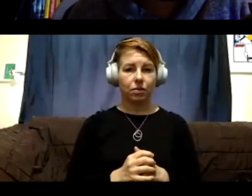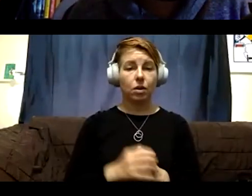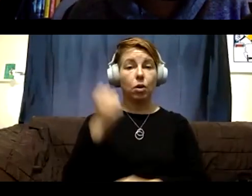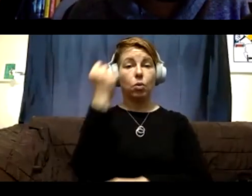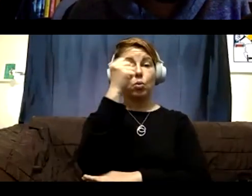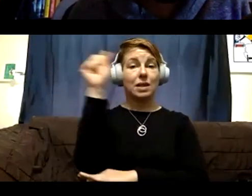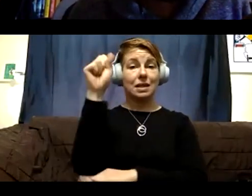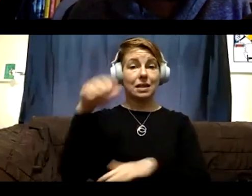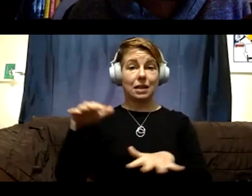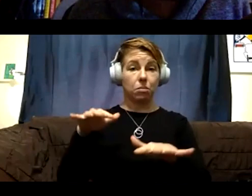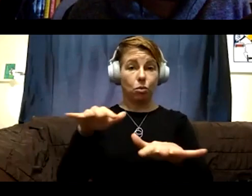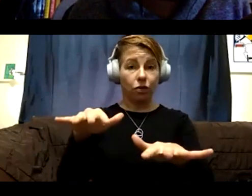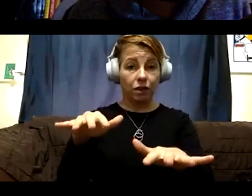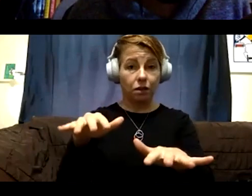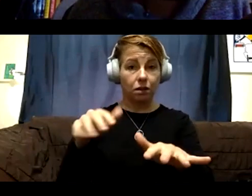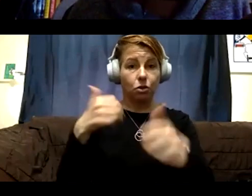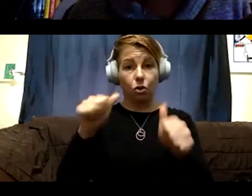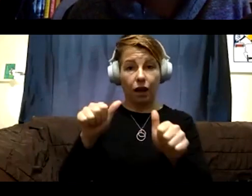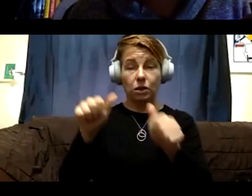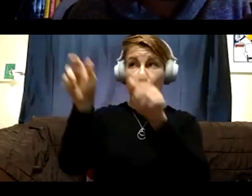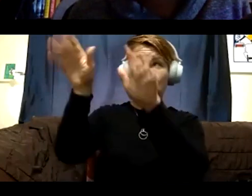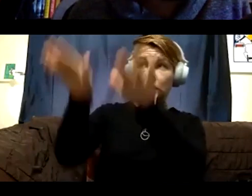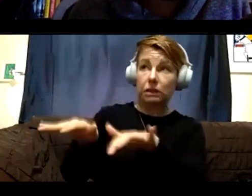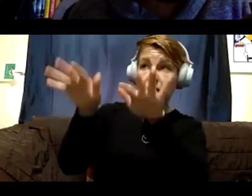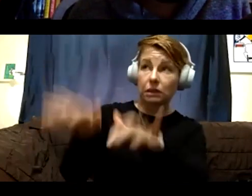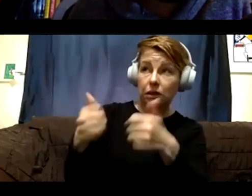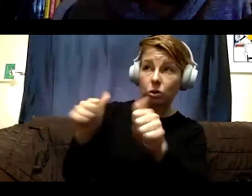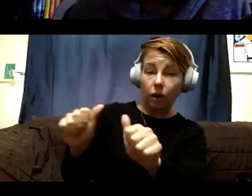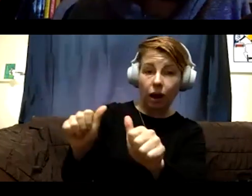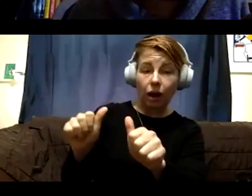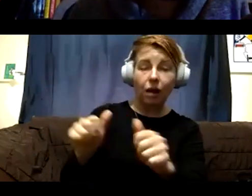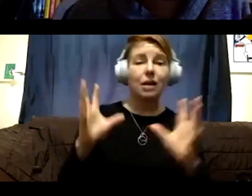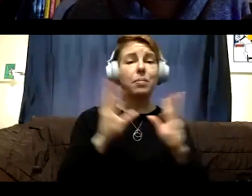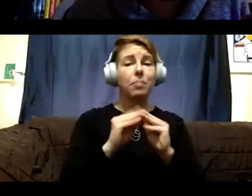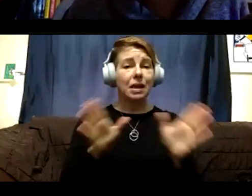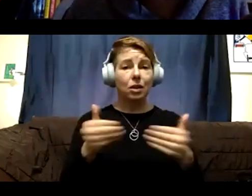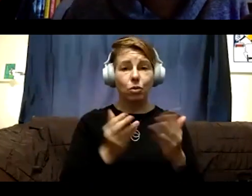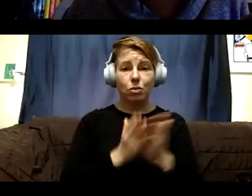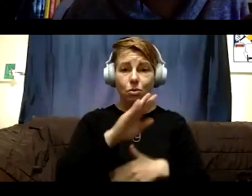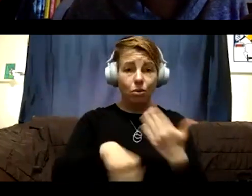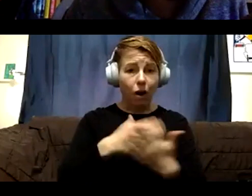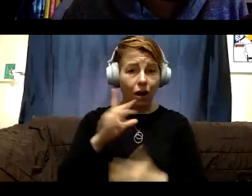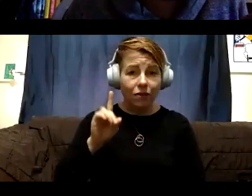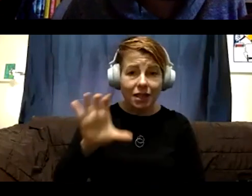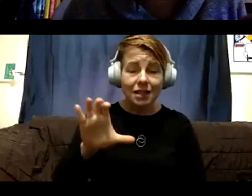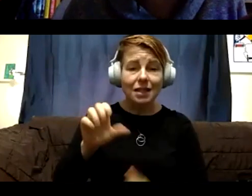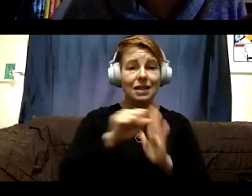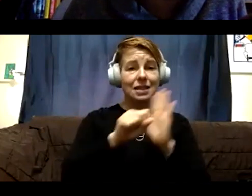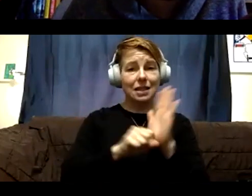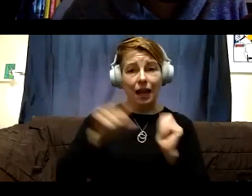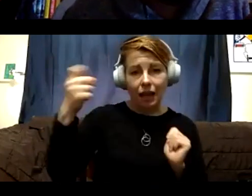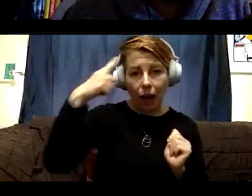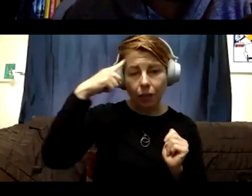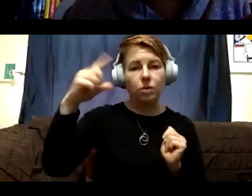gestate in the womb. In meeting rooms throughout DC and state capitals across the country sit men legislating away the